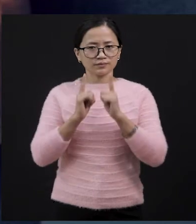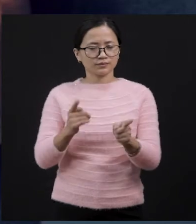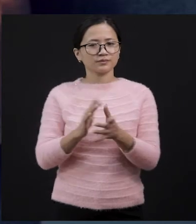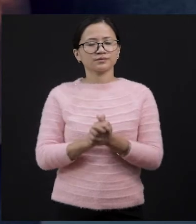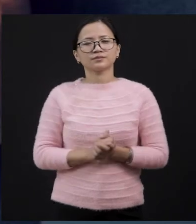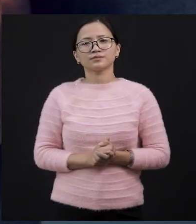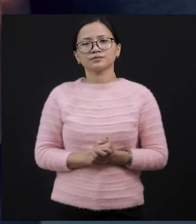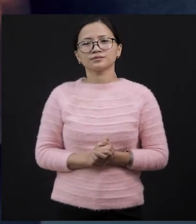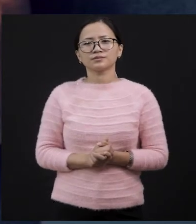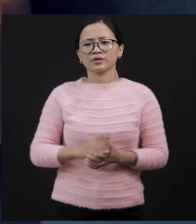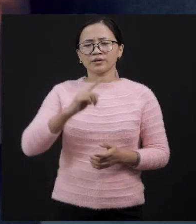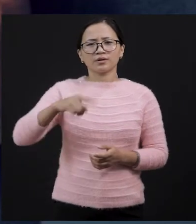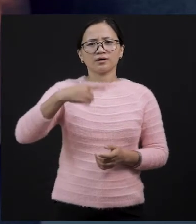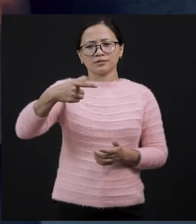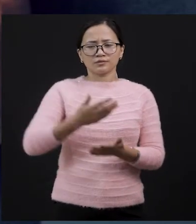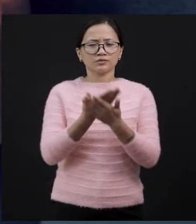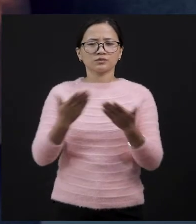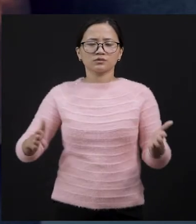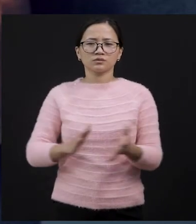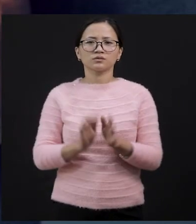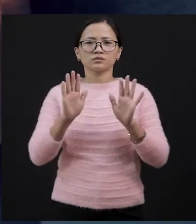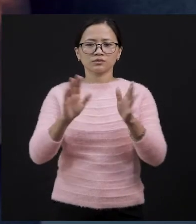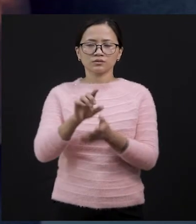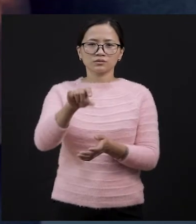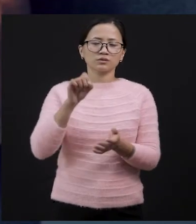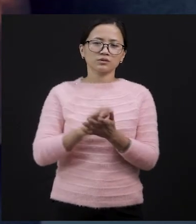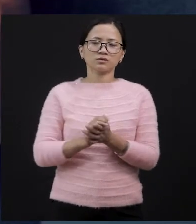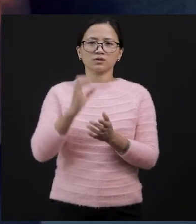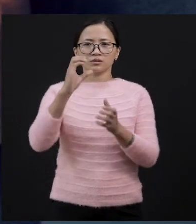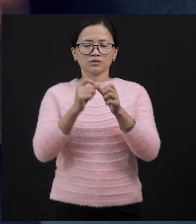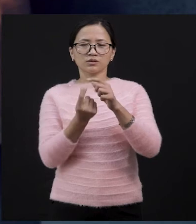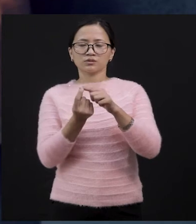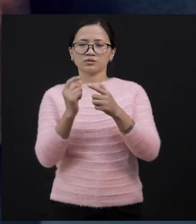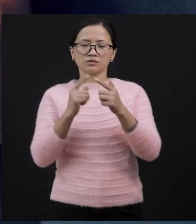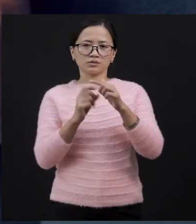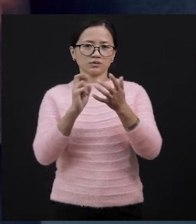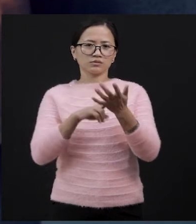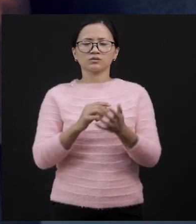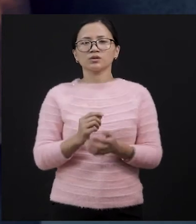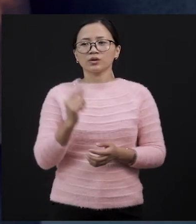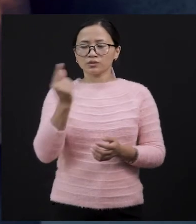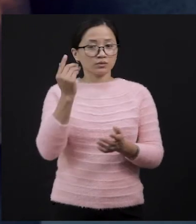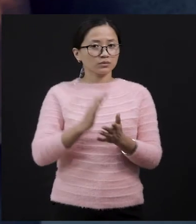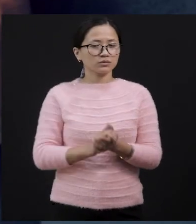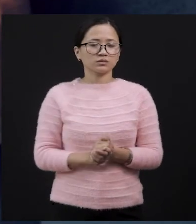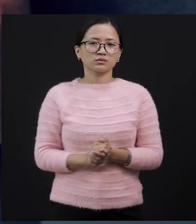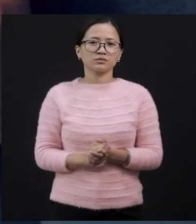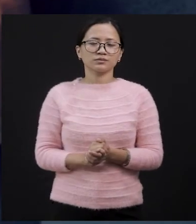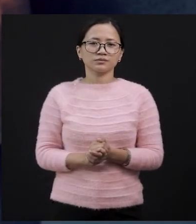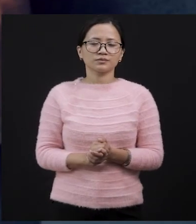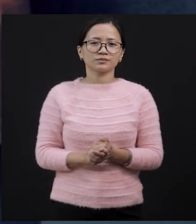But everything, students, we have to take precaution. We have to use wisely.